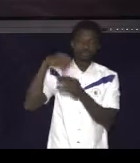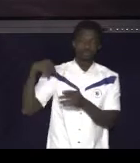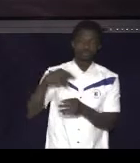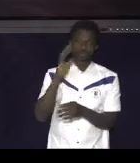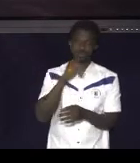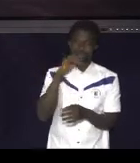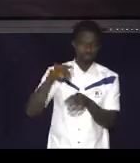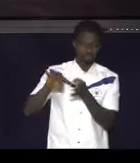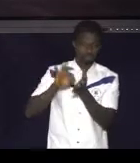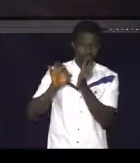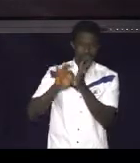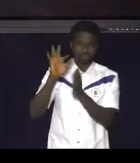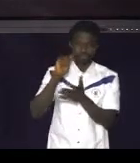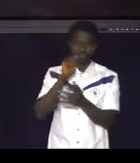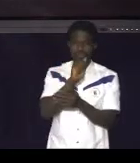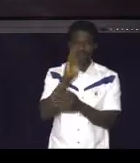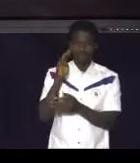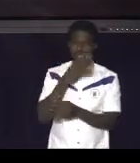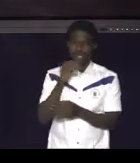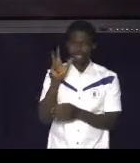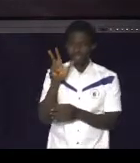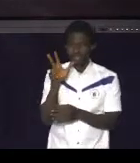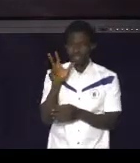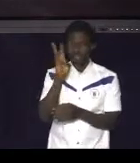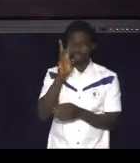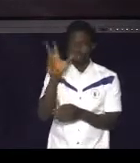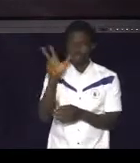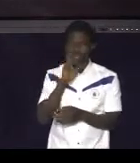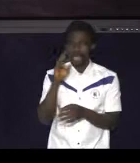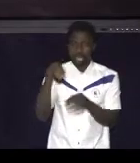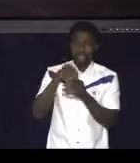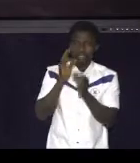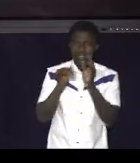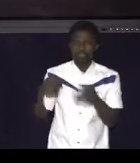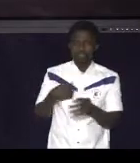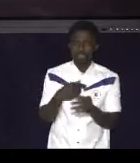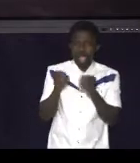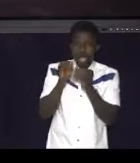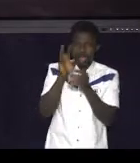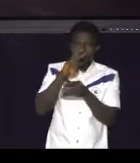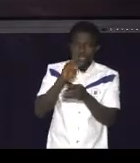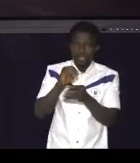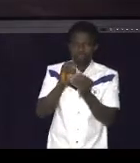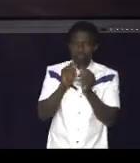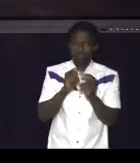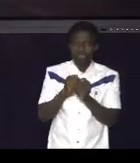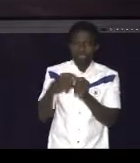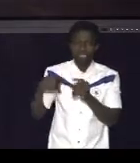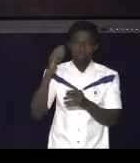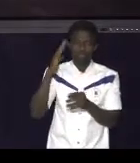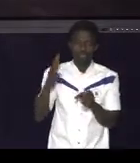count that. A, B, and 63 are inside, and that means that if we add them together, we will get